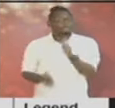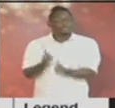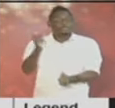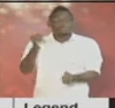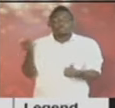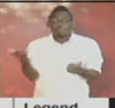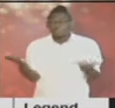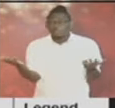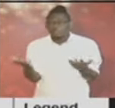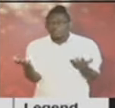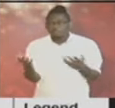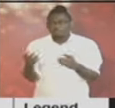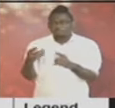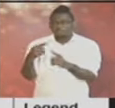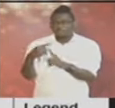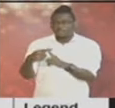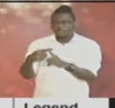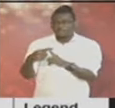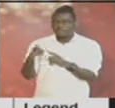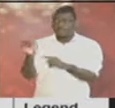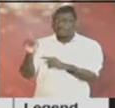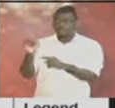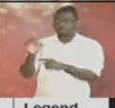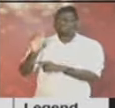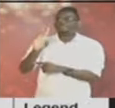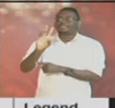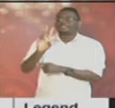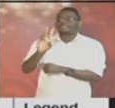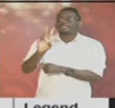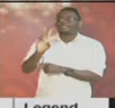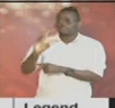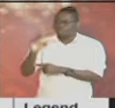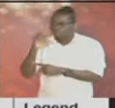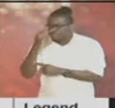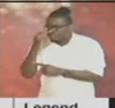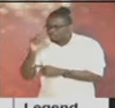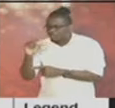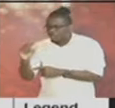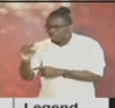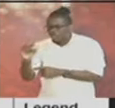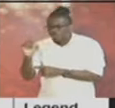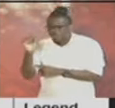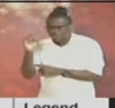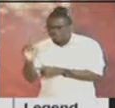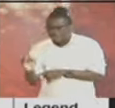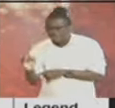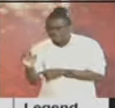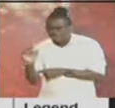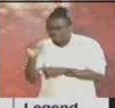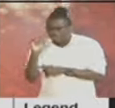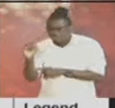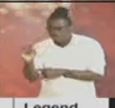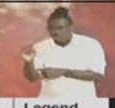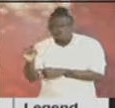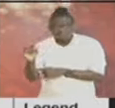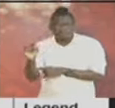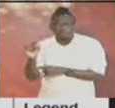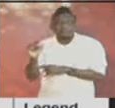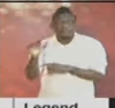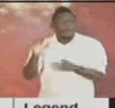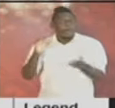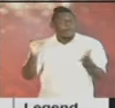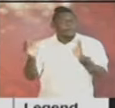highlighted was 6 cases, and that was in one little area there in San Fernando. Now compare this to what we have recorded during Epi